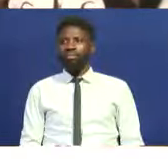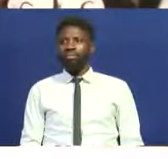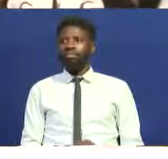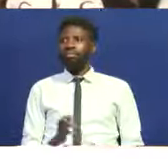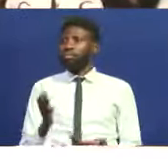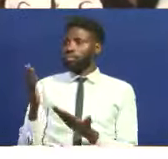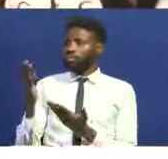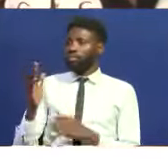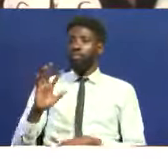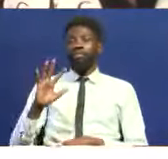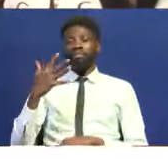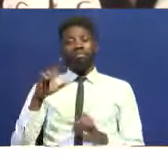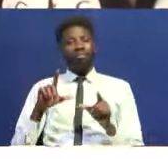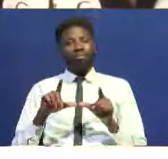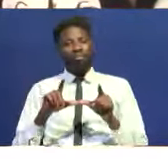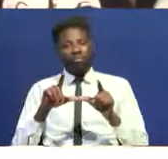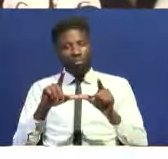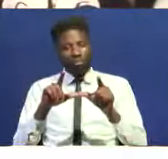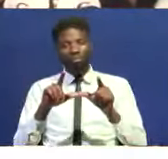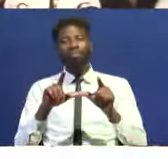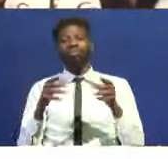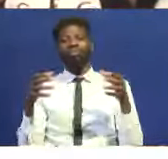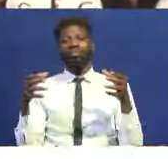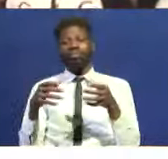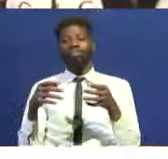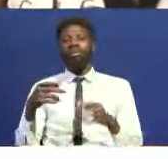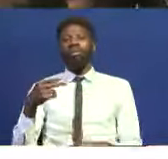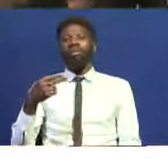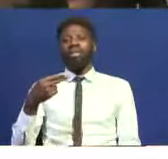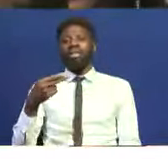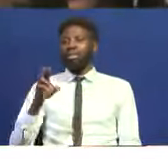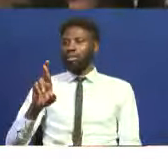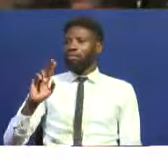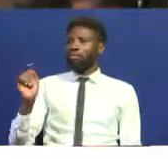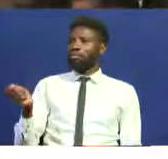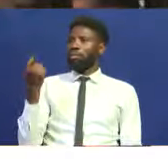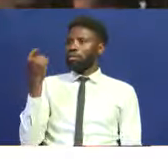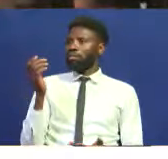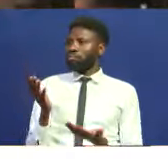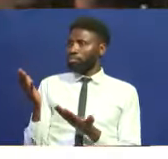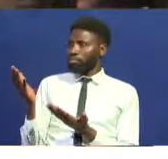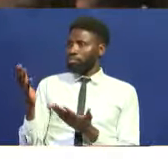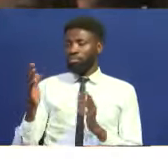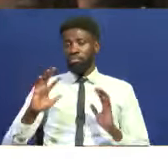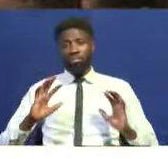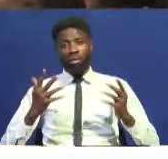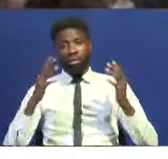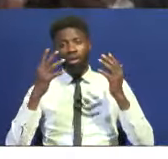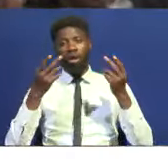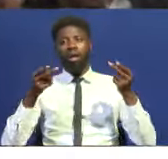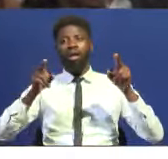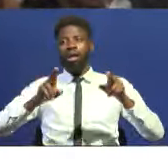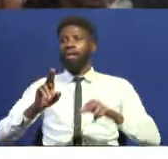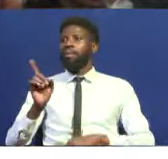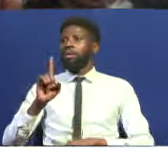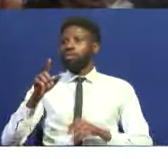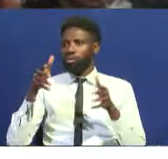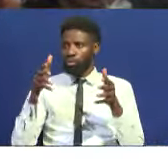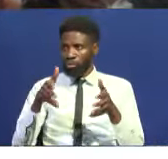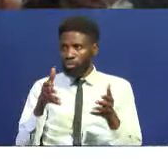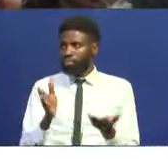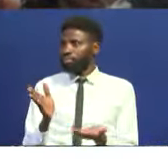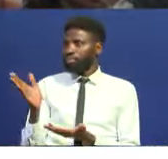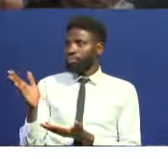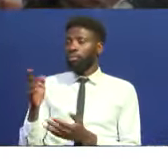The fifth certification ceremony for certified human resource professionals was held in Nairobi today. The ceremony was graced